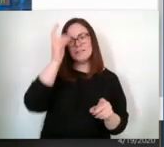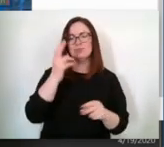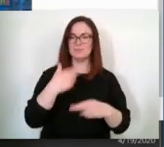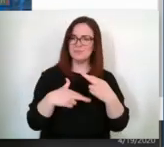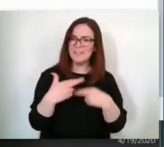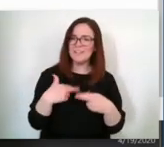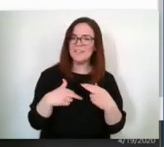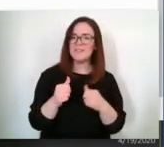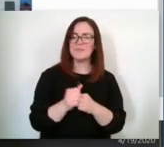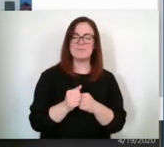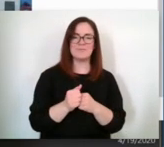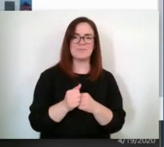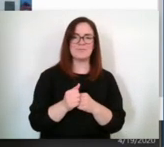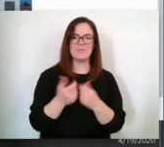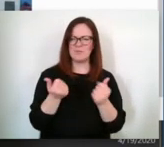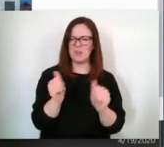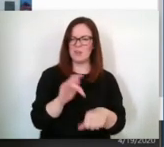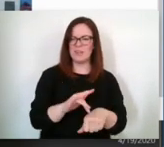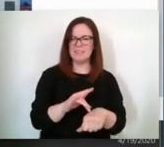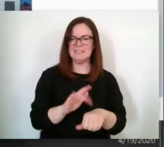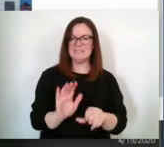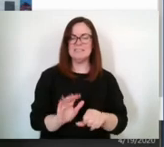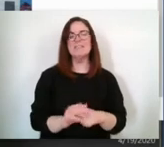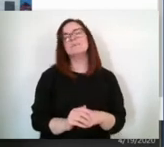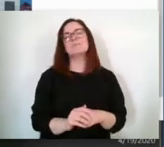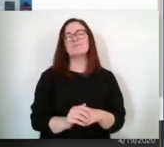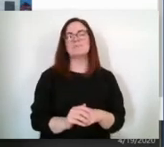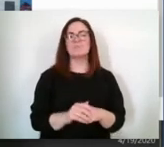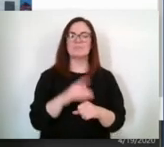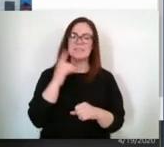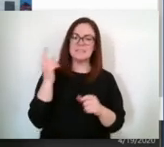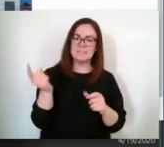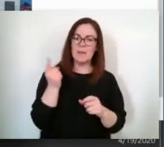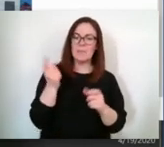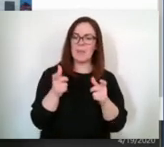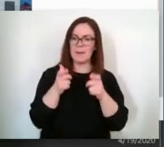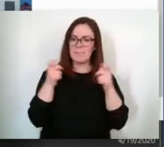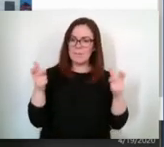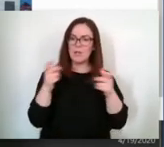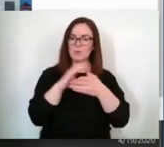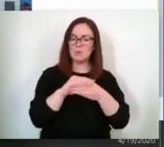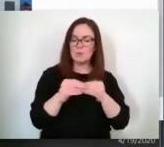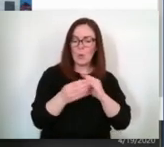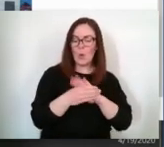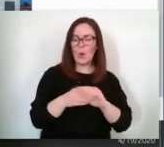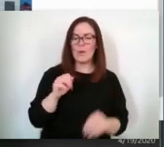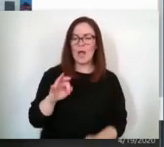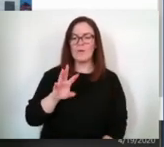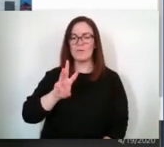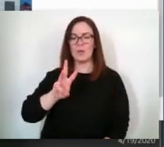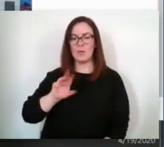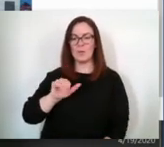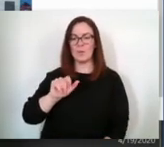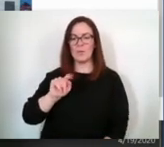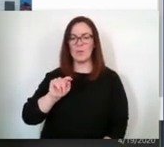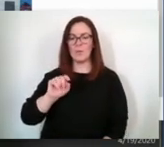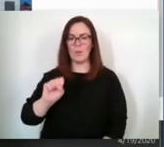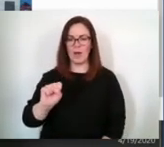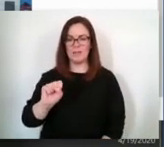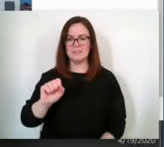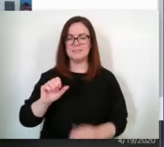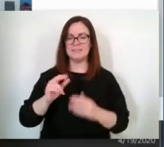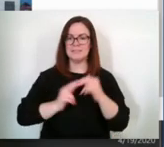Trying to click. Okay, Something Big, the story of the Watts Tower by Diana Hutz